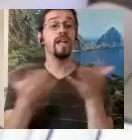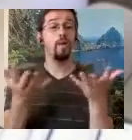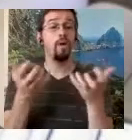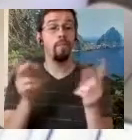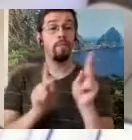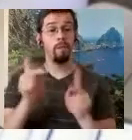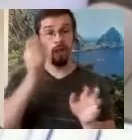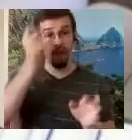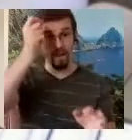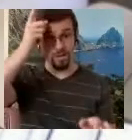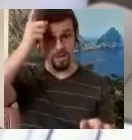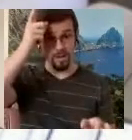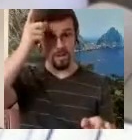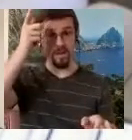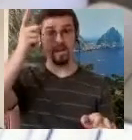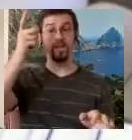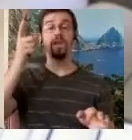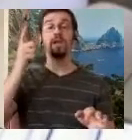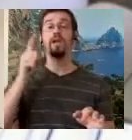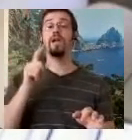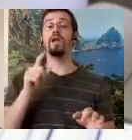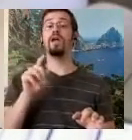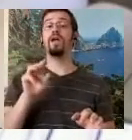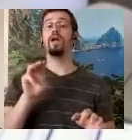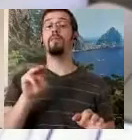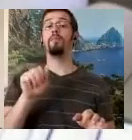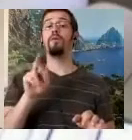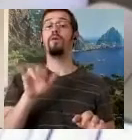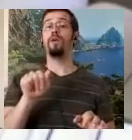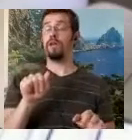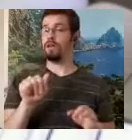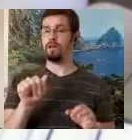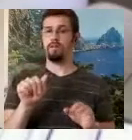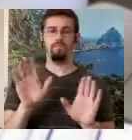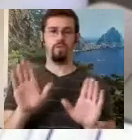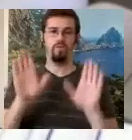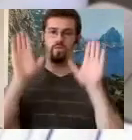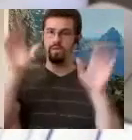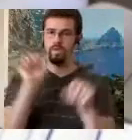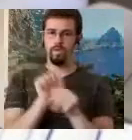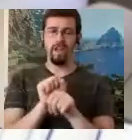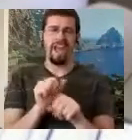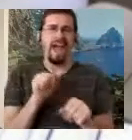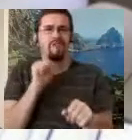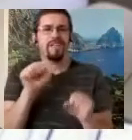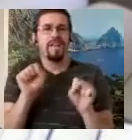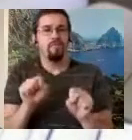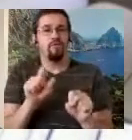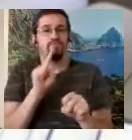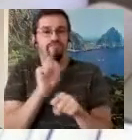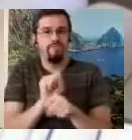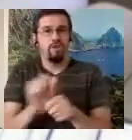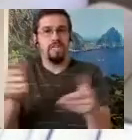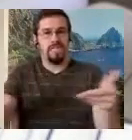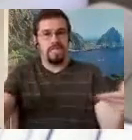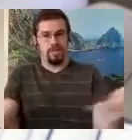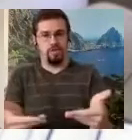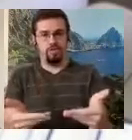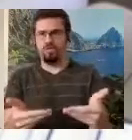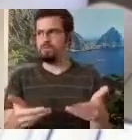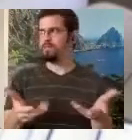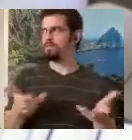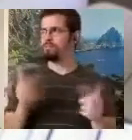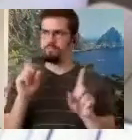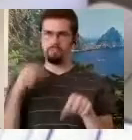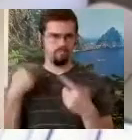understand is that Maria has done incredible work. I never had a chance to really introduce you. It has been, what, at least